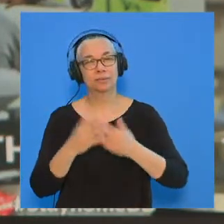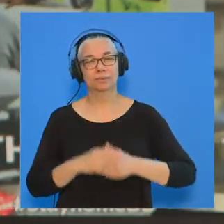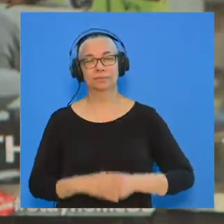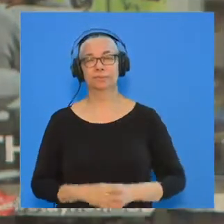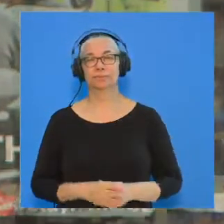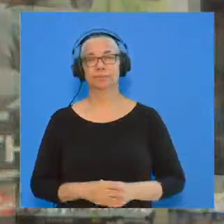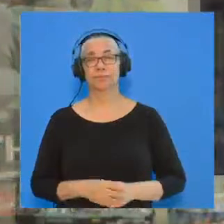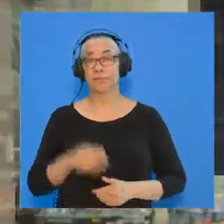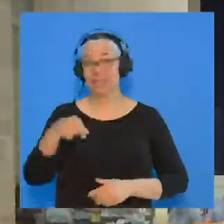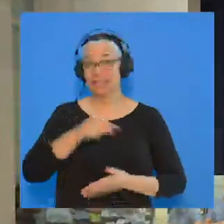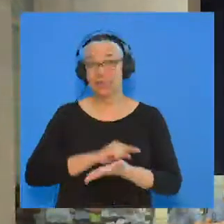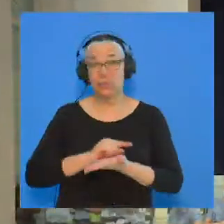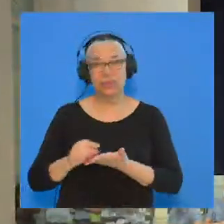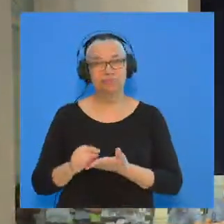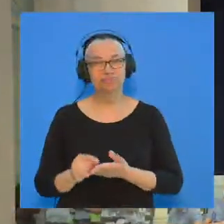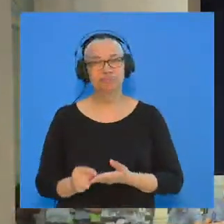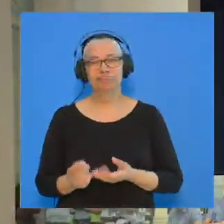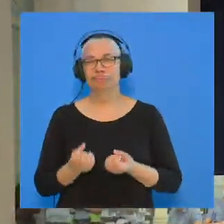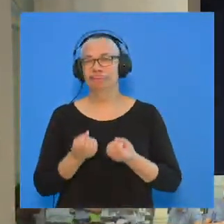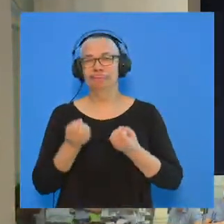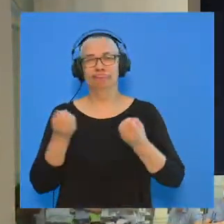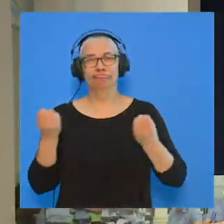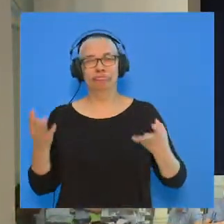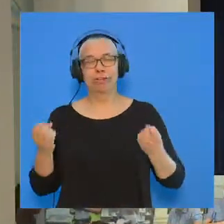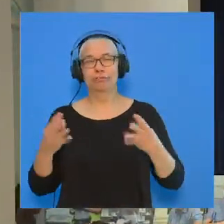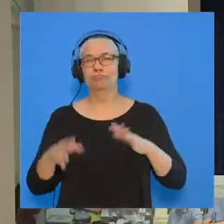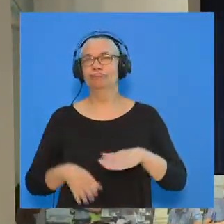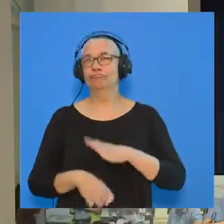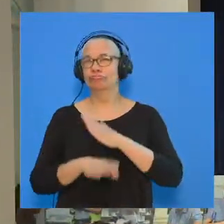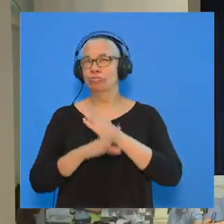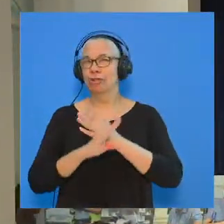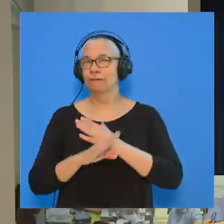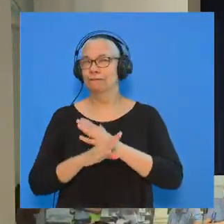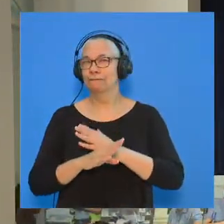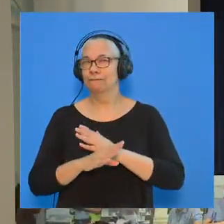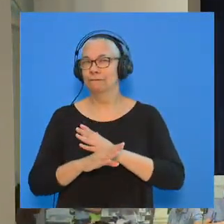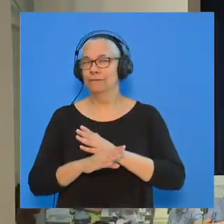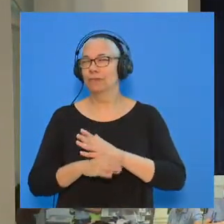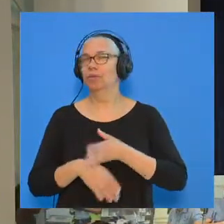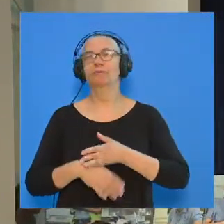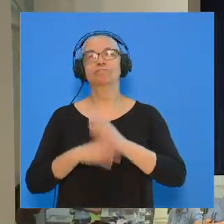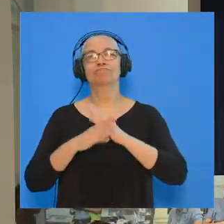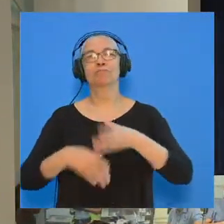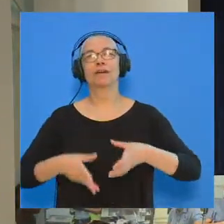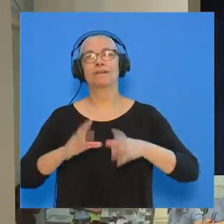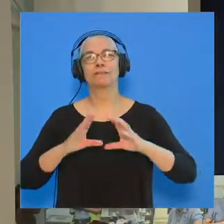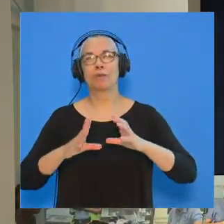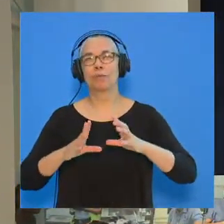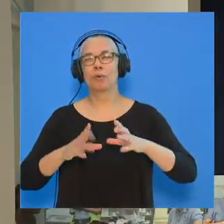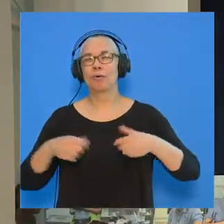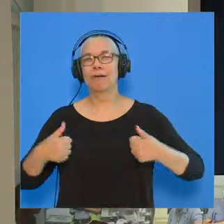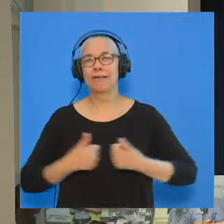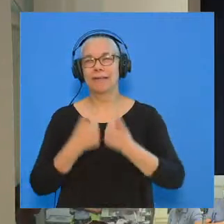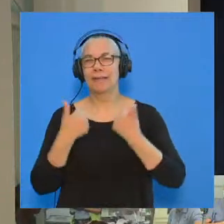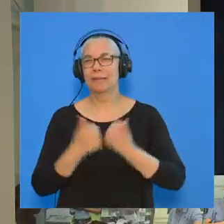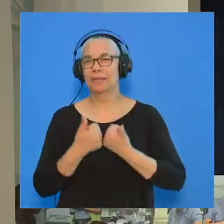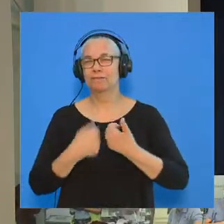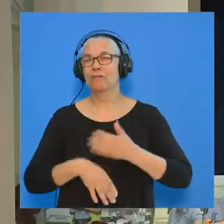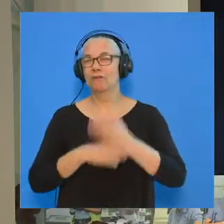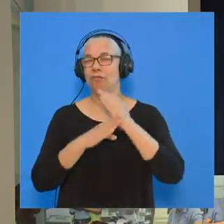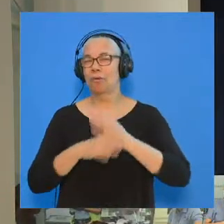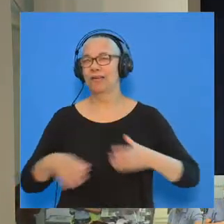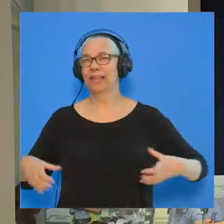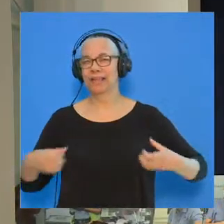This week there will be several big Premier League football matches. The Liverpool-Everton game, for example, is expected to attract large